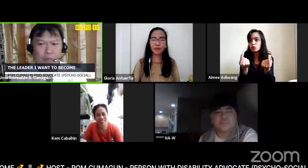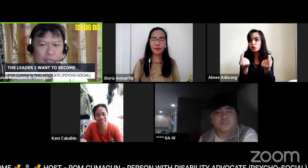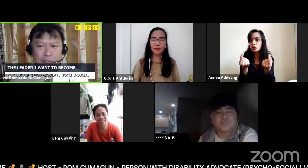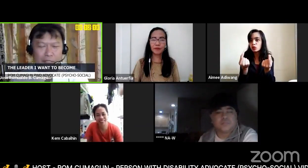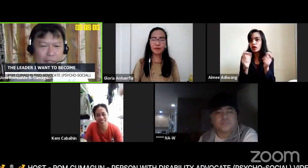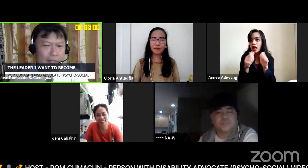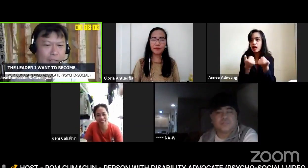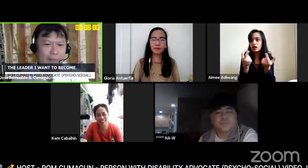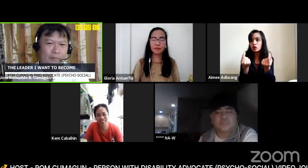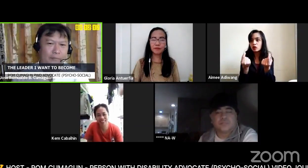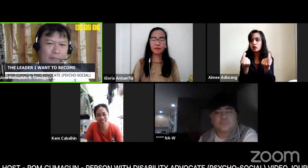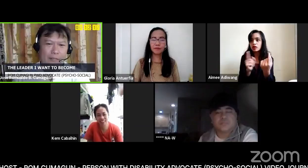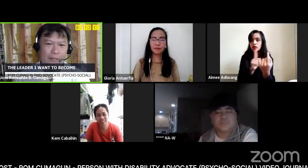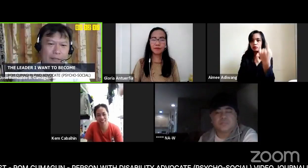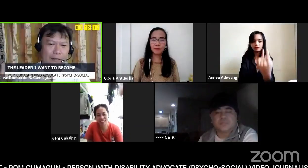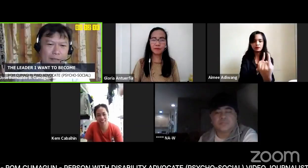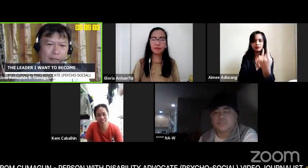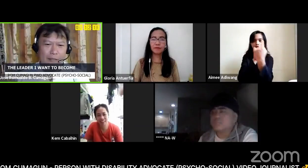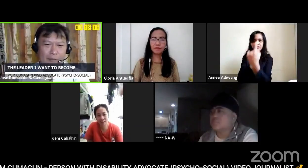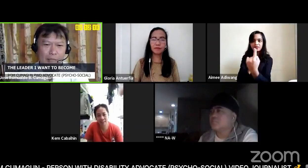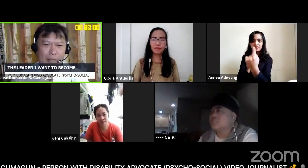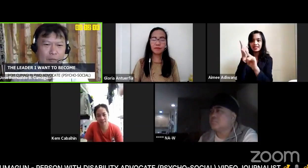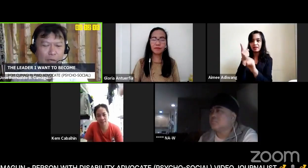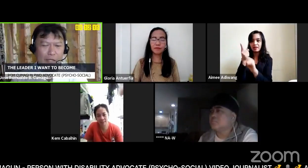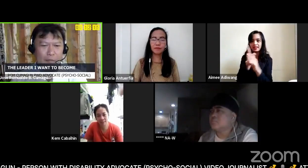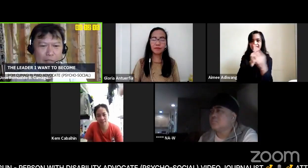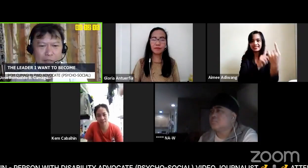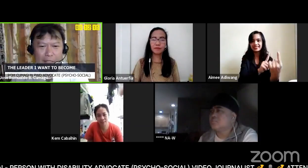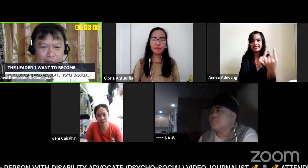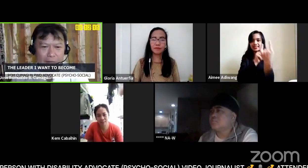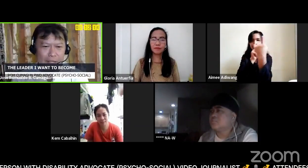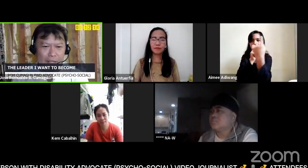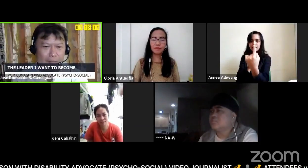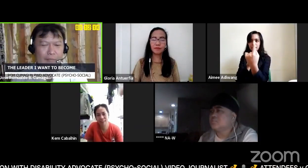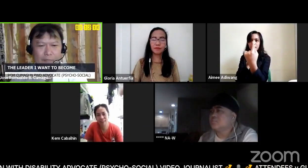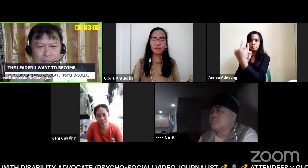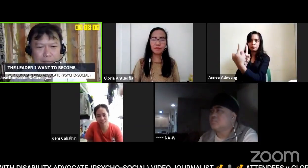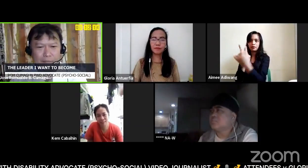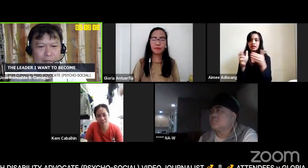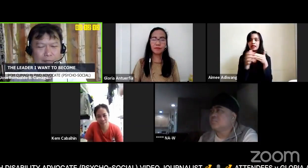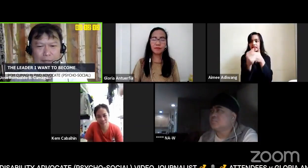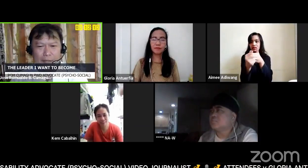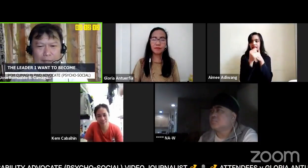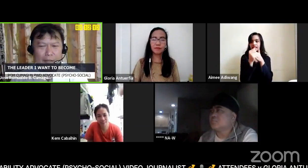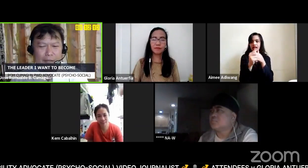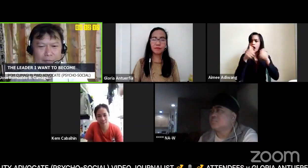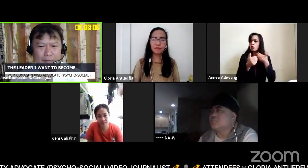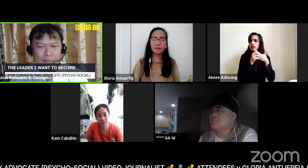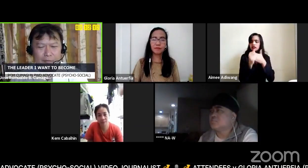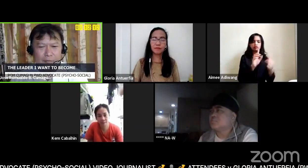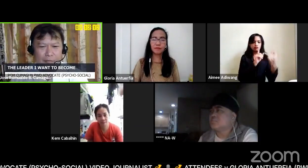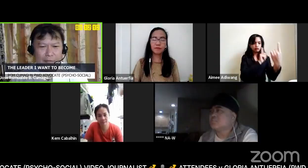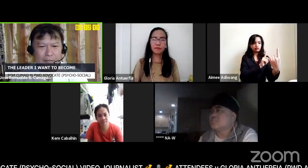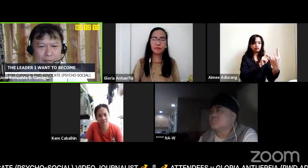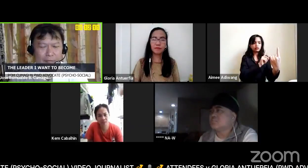do this one person at a time. We lead one person at a time.